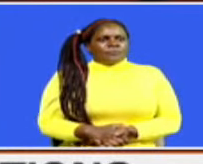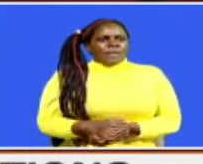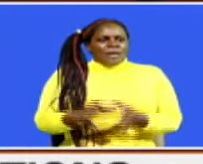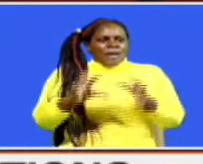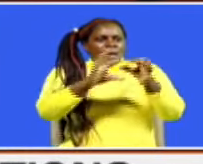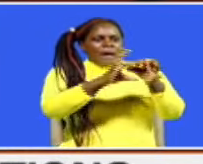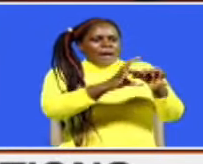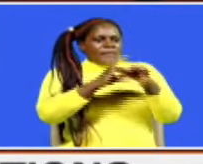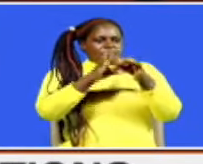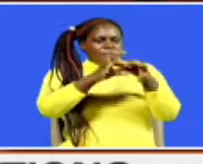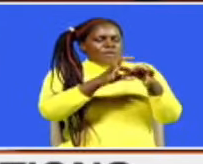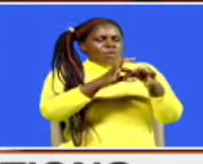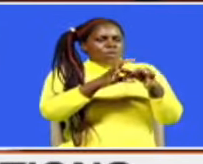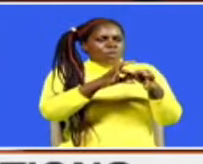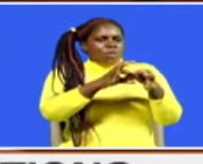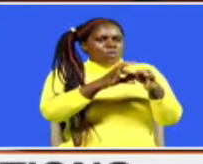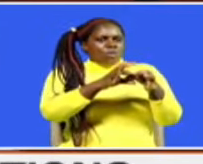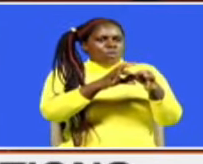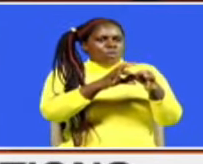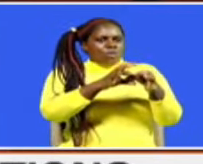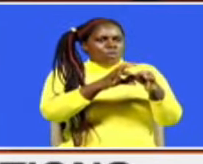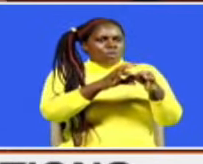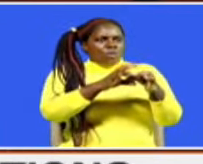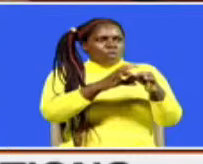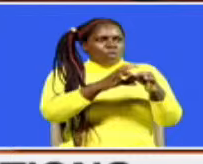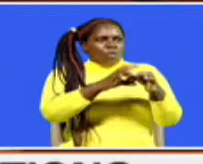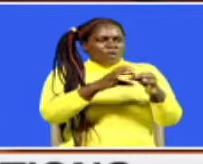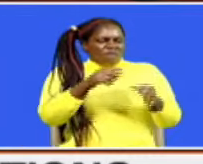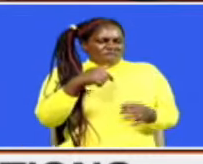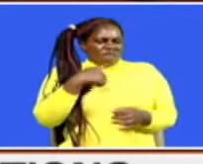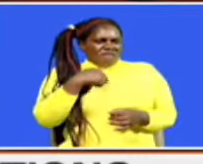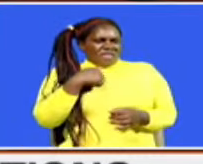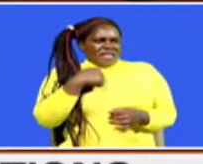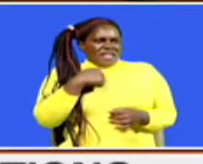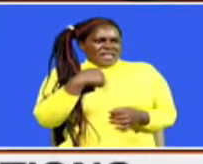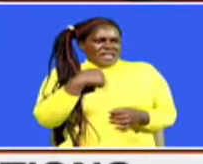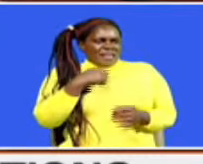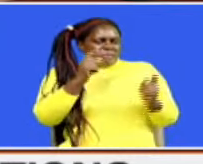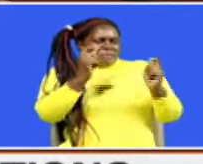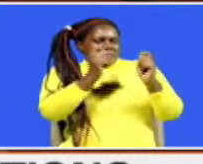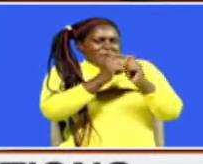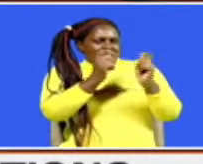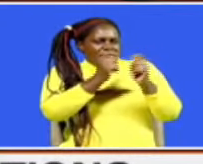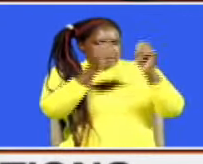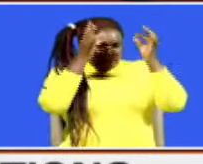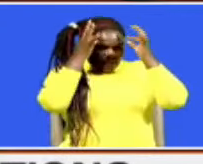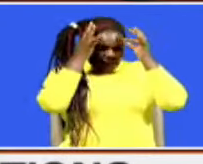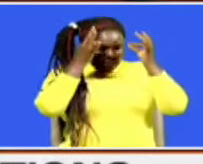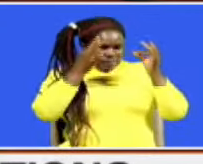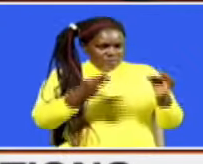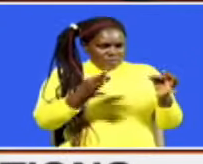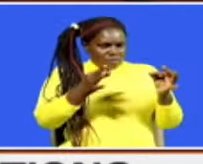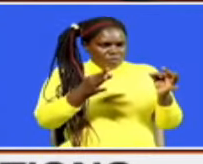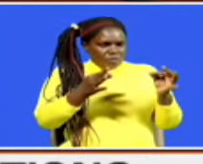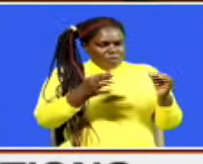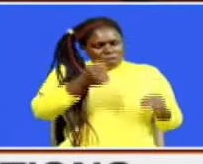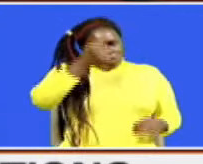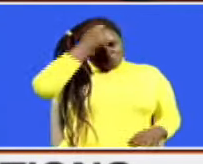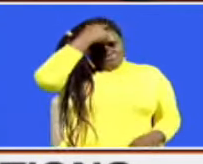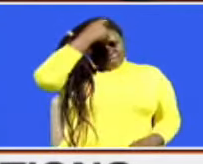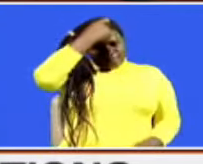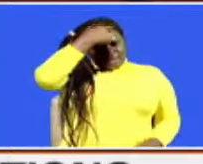Azimio Coalition, which feels aggrieved by the decision of the Right